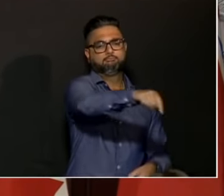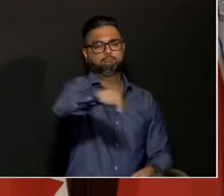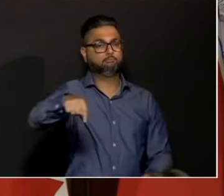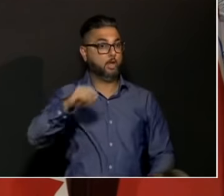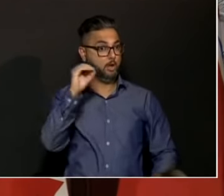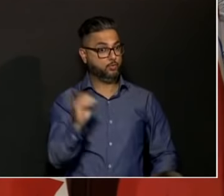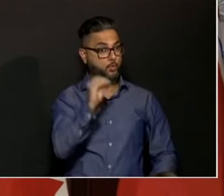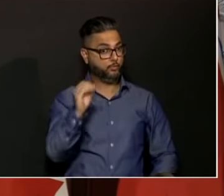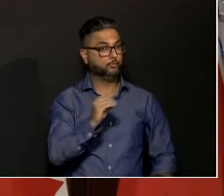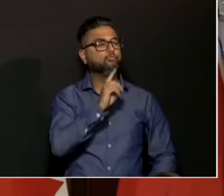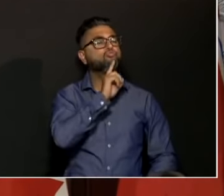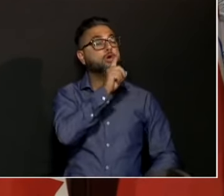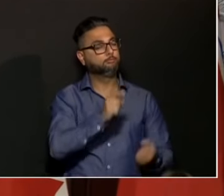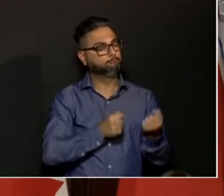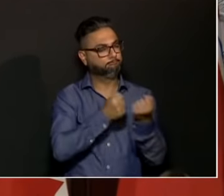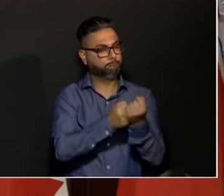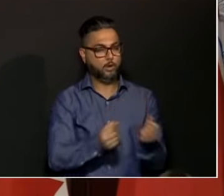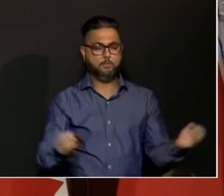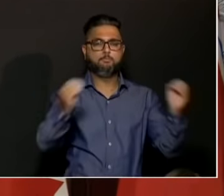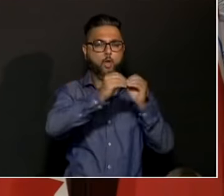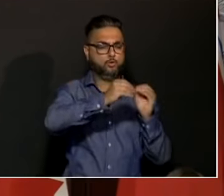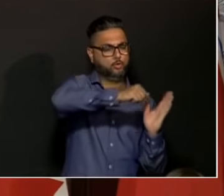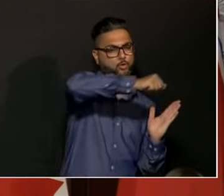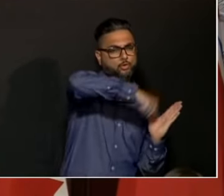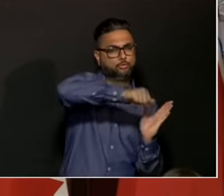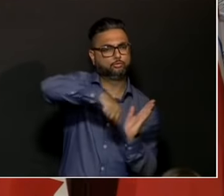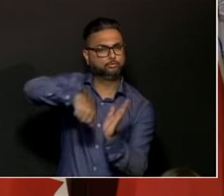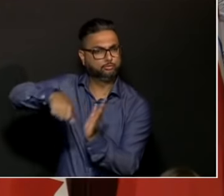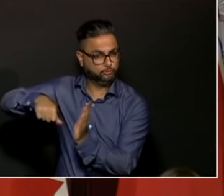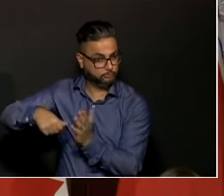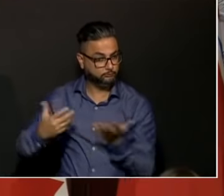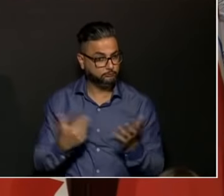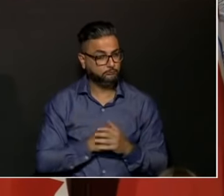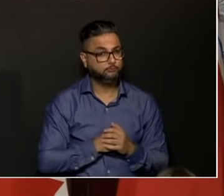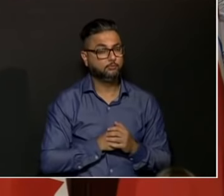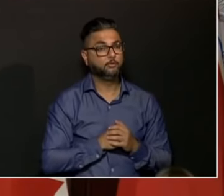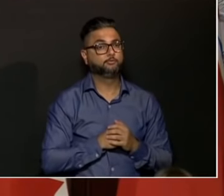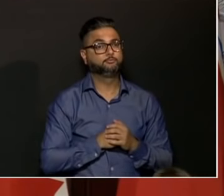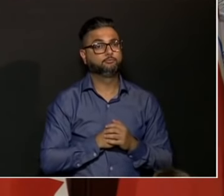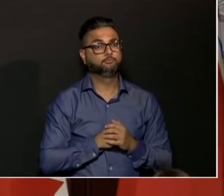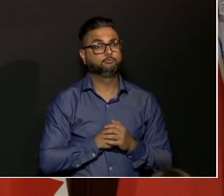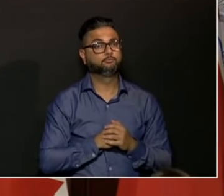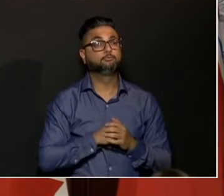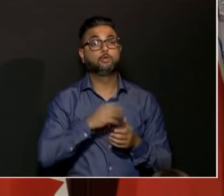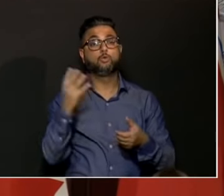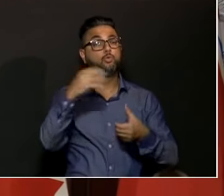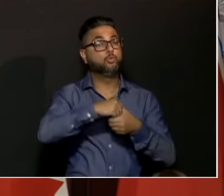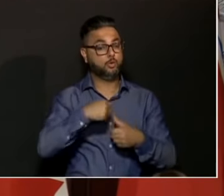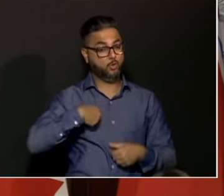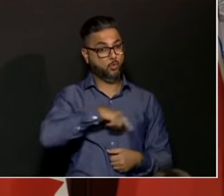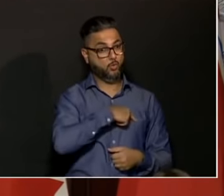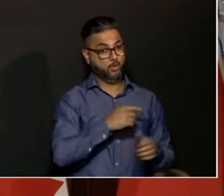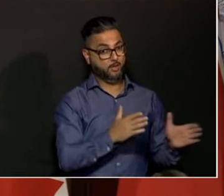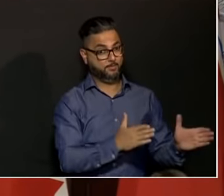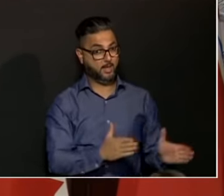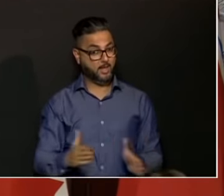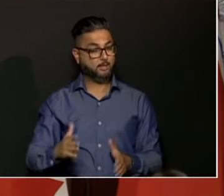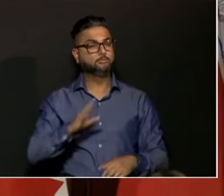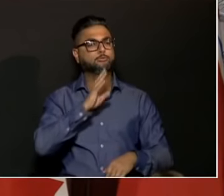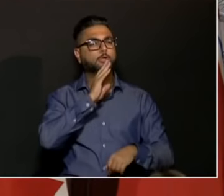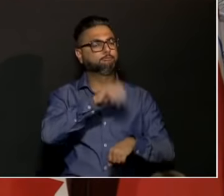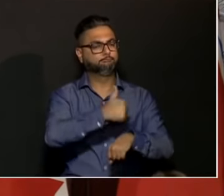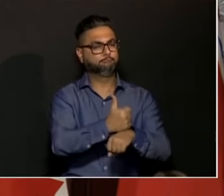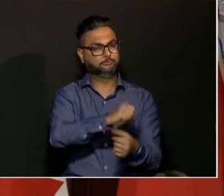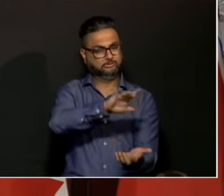increased surgical activity. And as part of our plan, we'll be initiating a centralized wait list